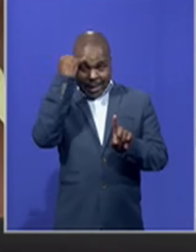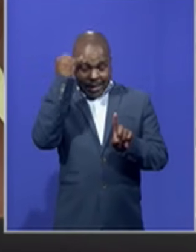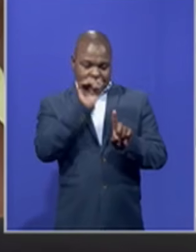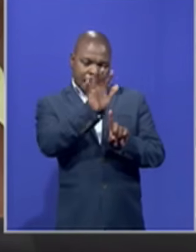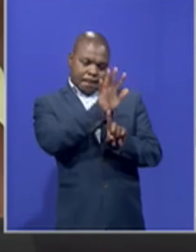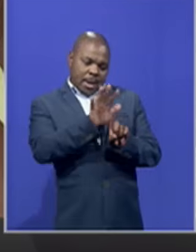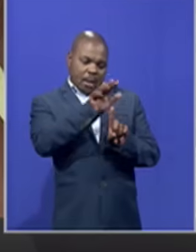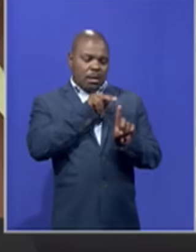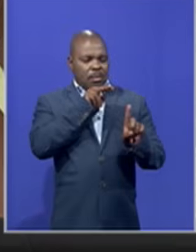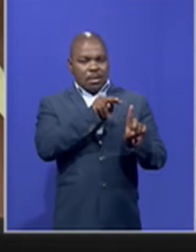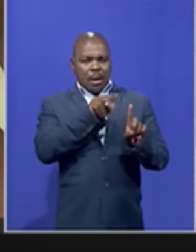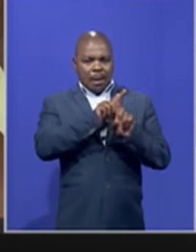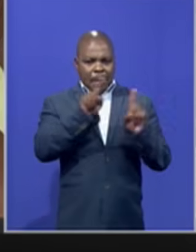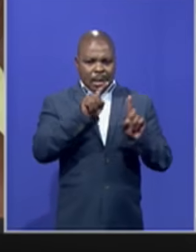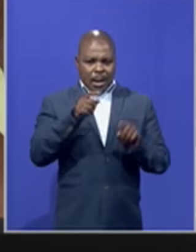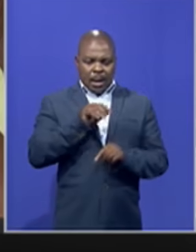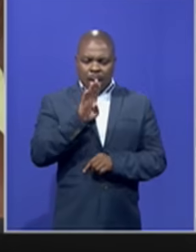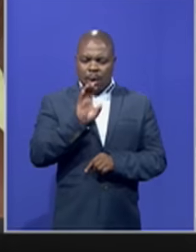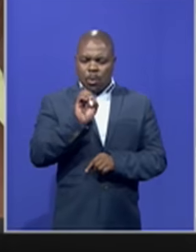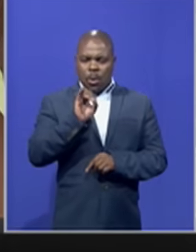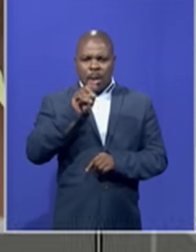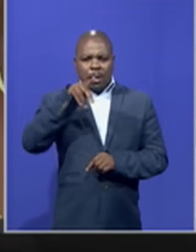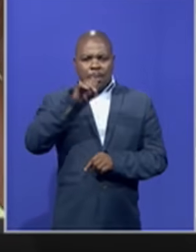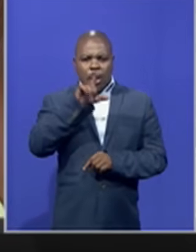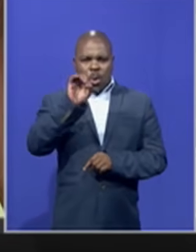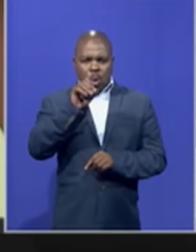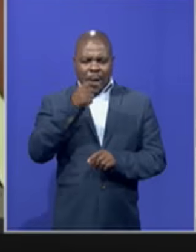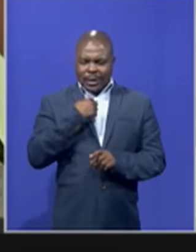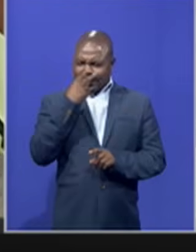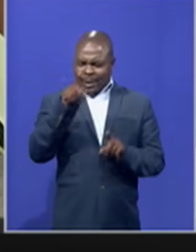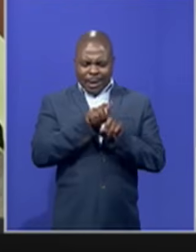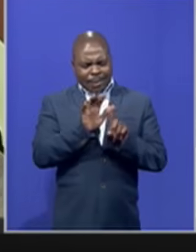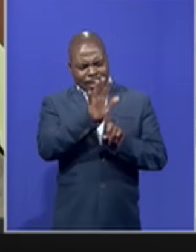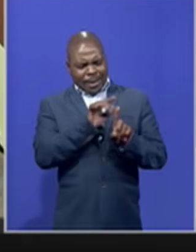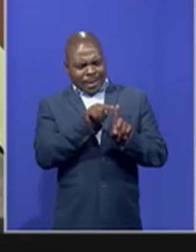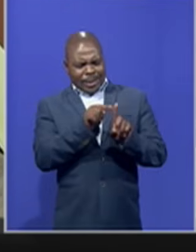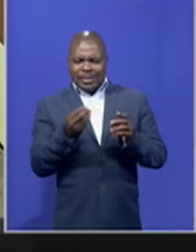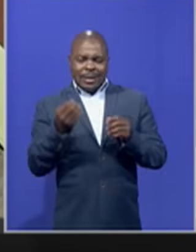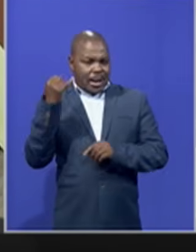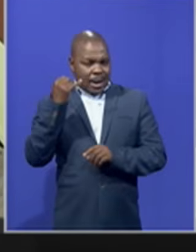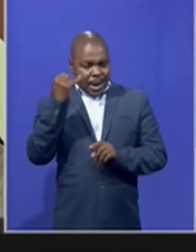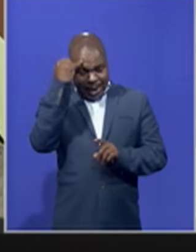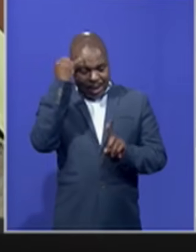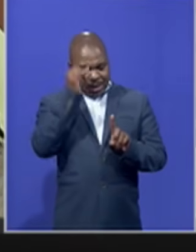mo boipelo ka rona shapue ka something hard mo